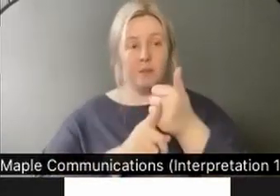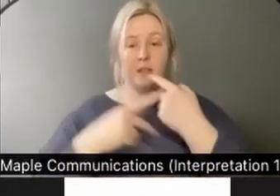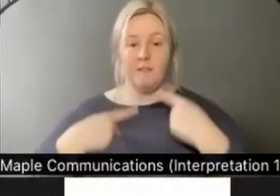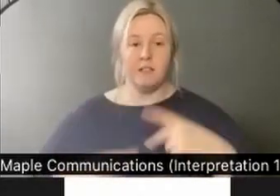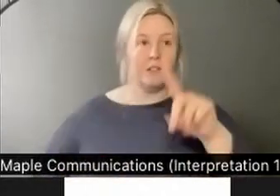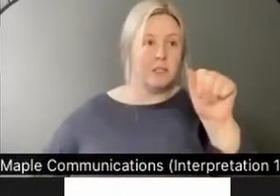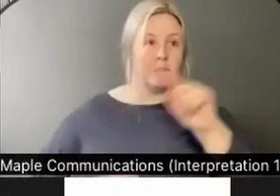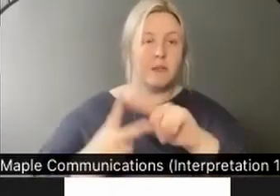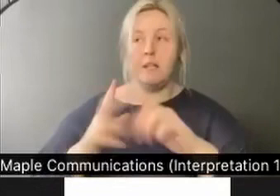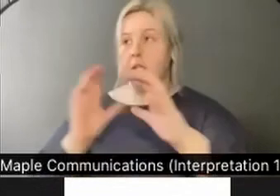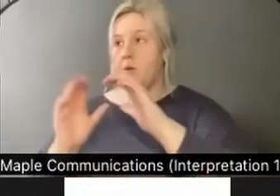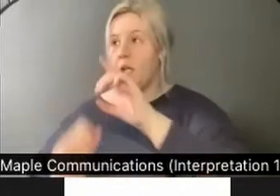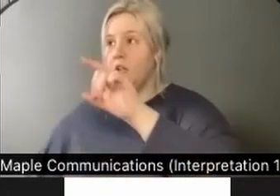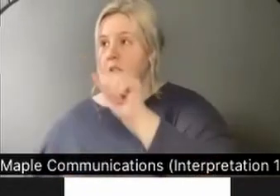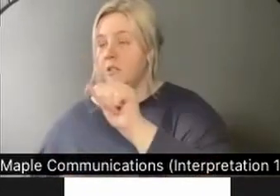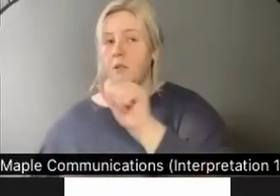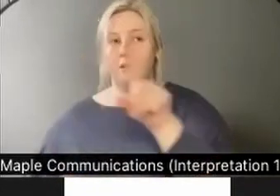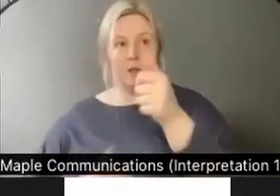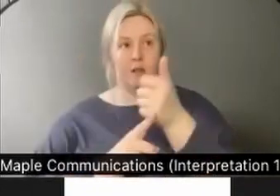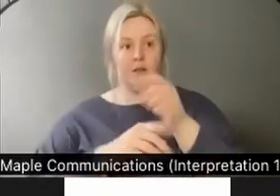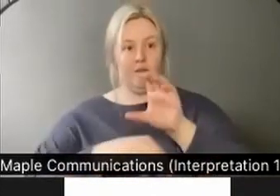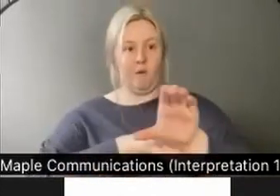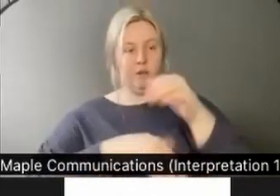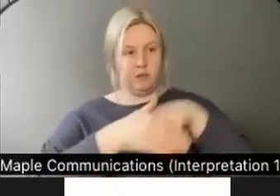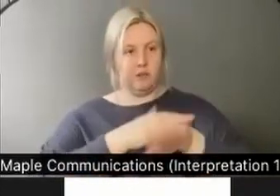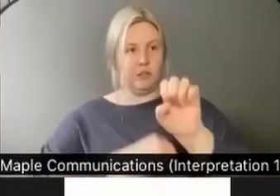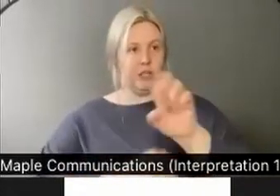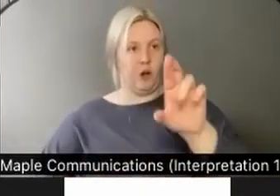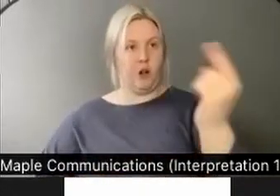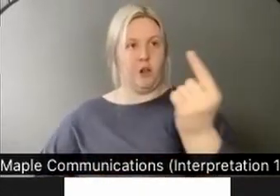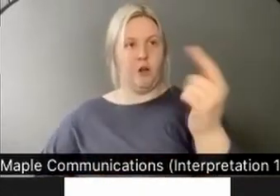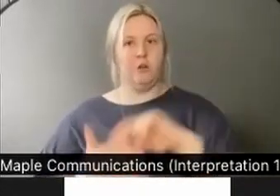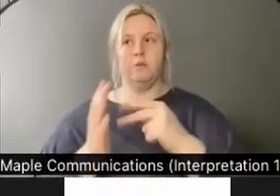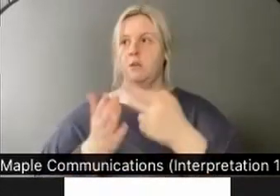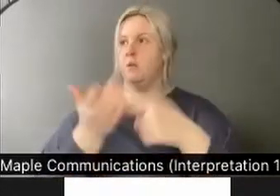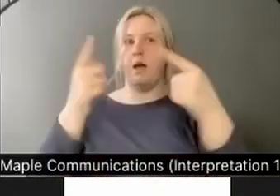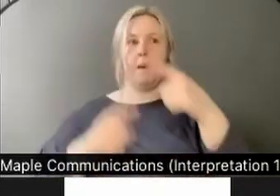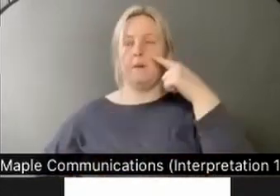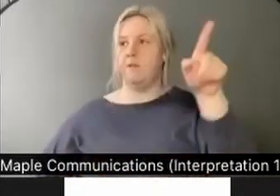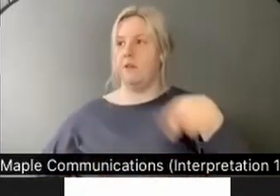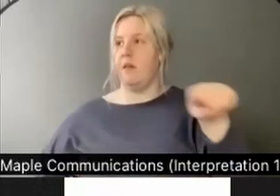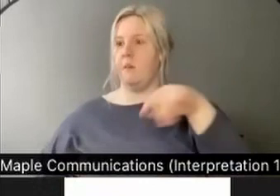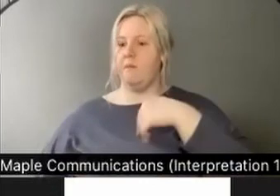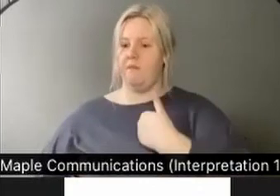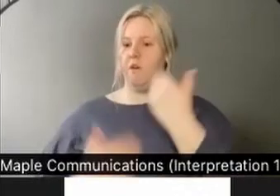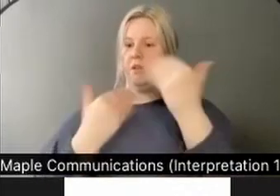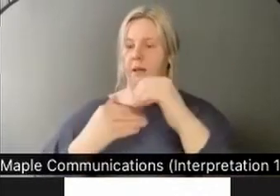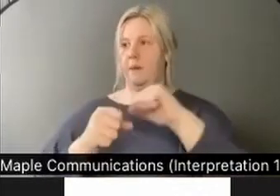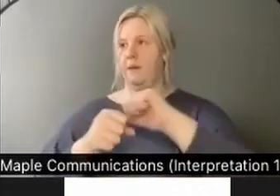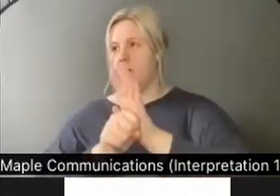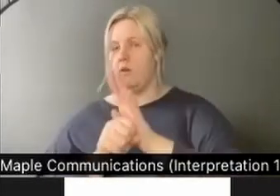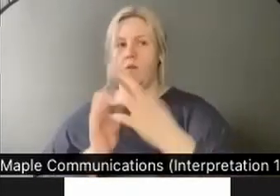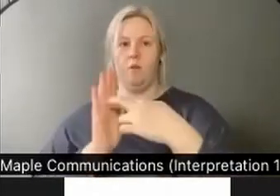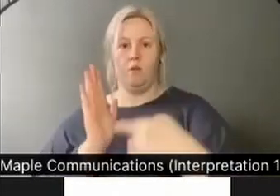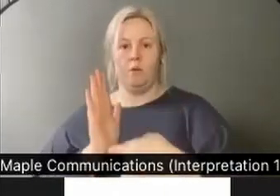communication disabilities who are forced to go into ER alone due to pandemic restrictions, but who do not